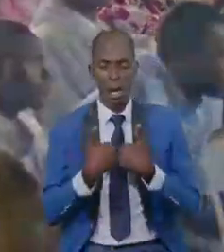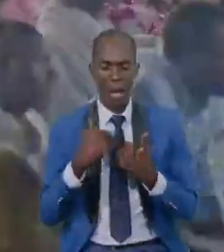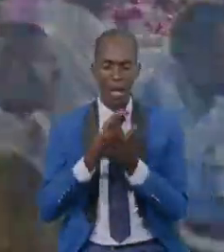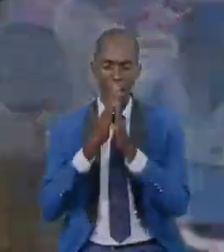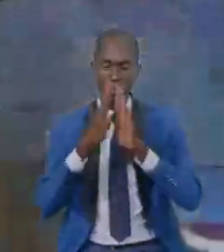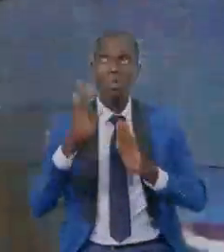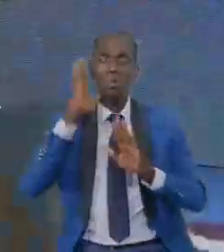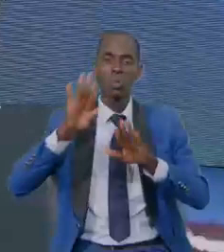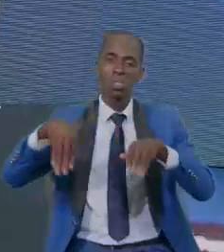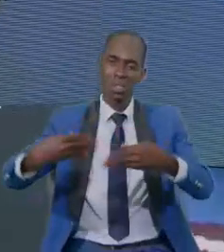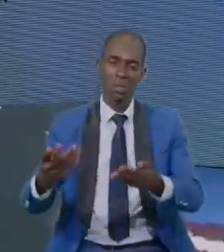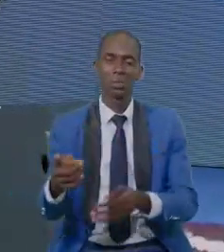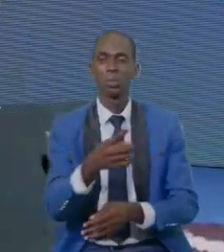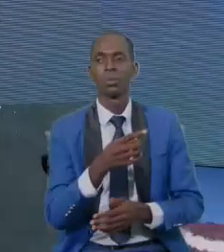give you.